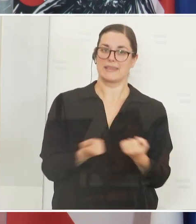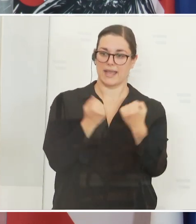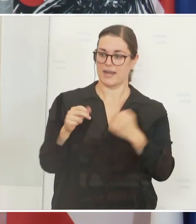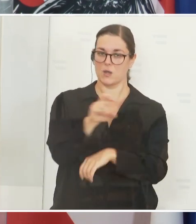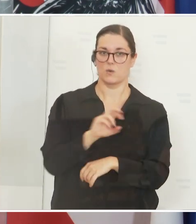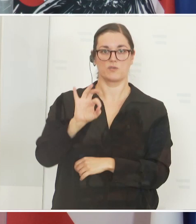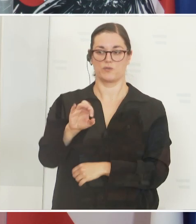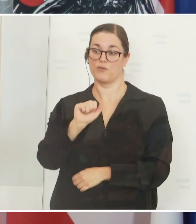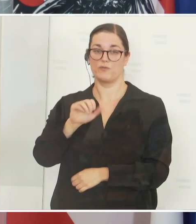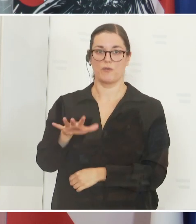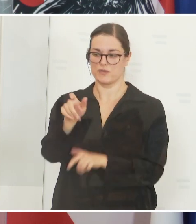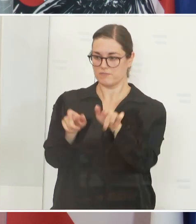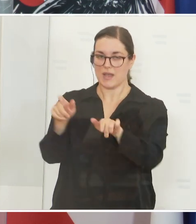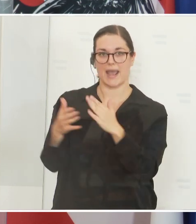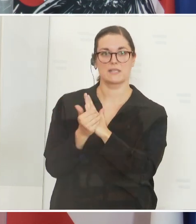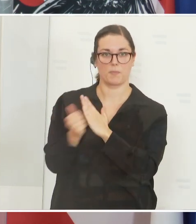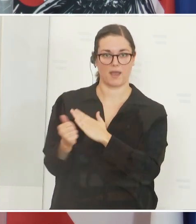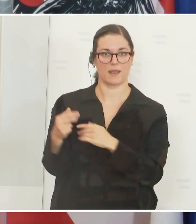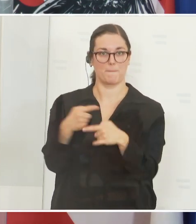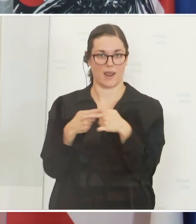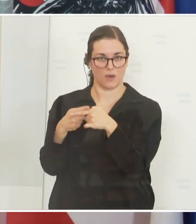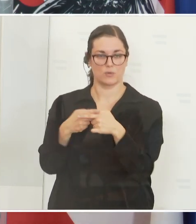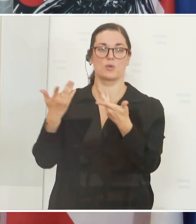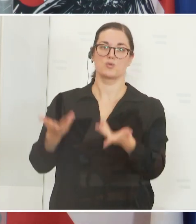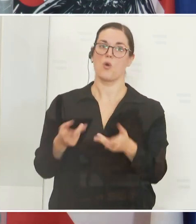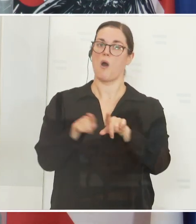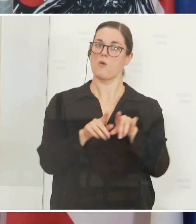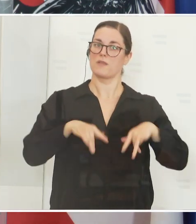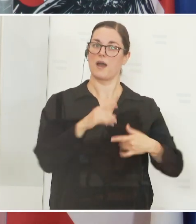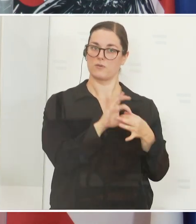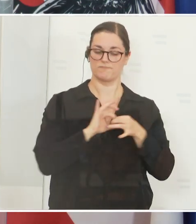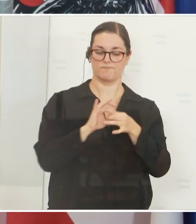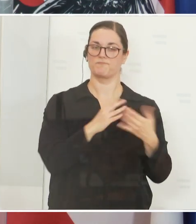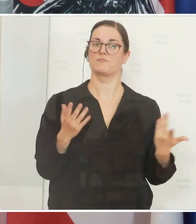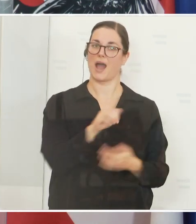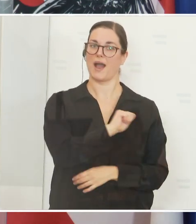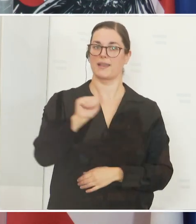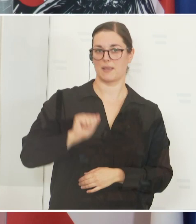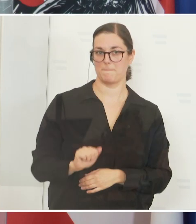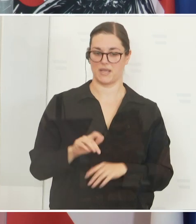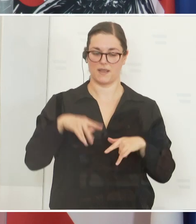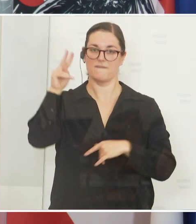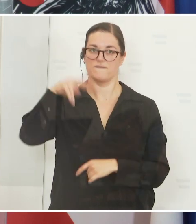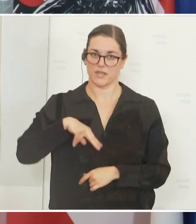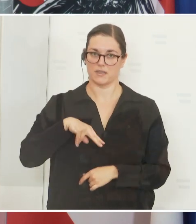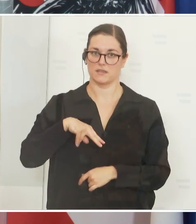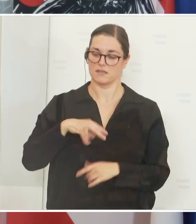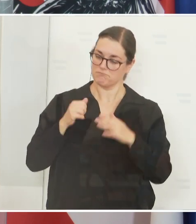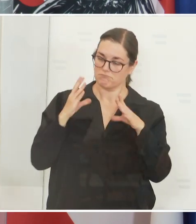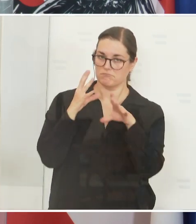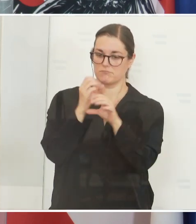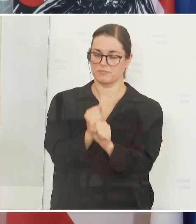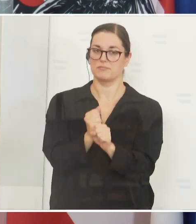the Belarusian diaspora. It will be organized by the Diplomatic Academy of Vienna, it will focus on